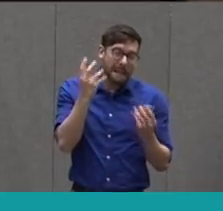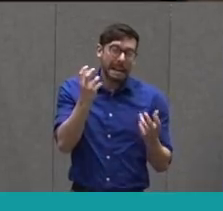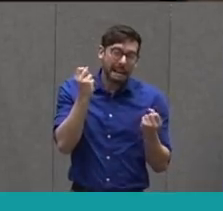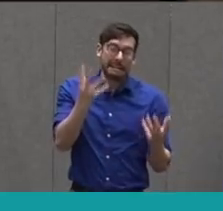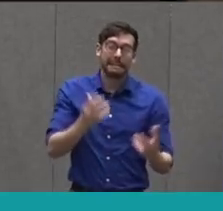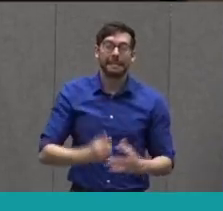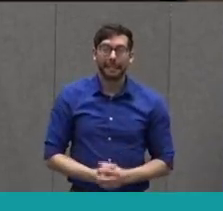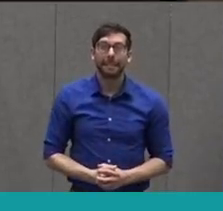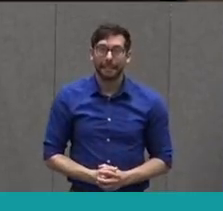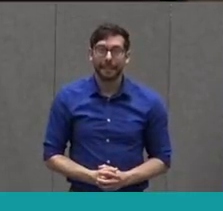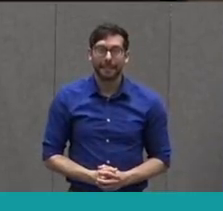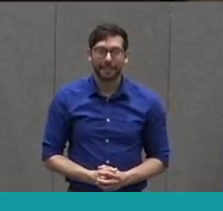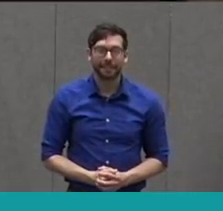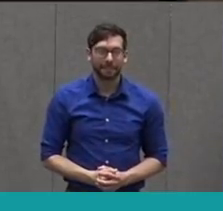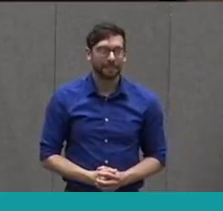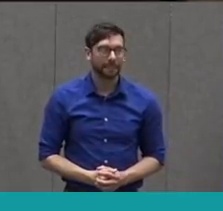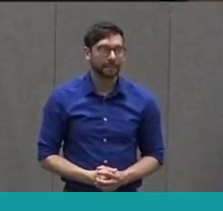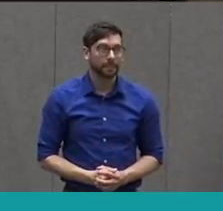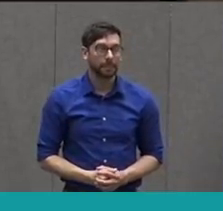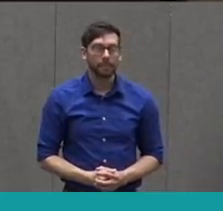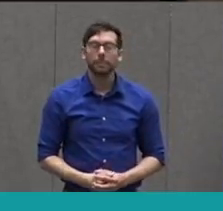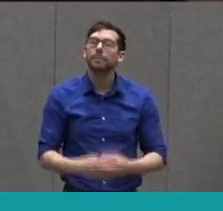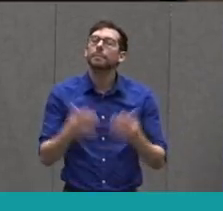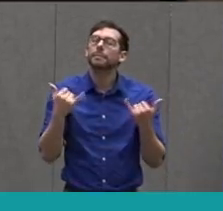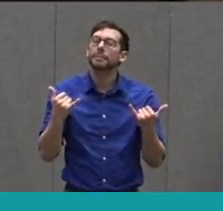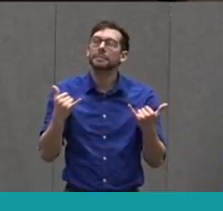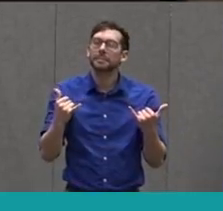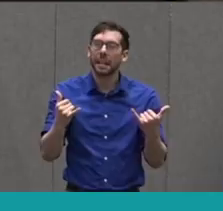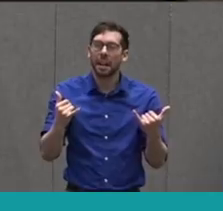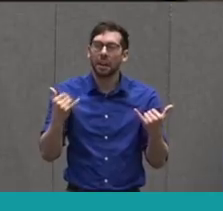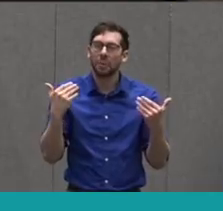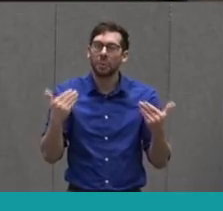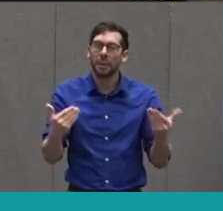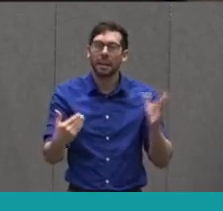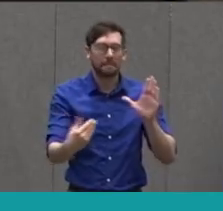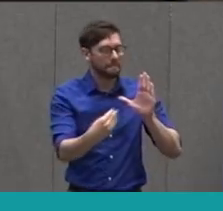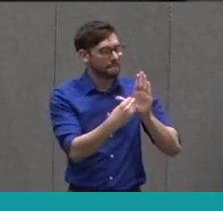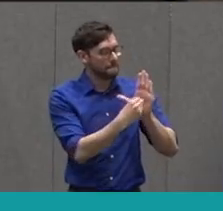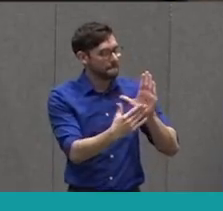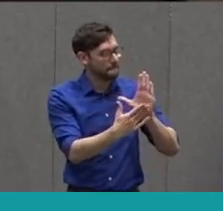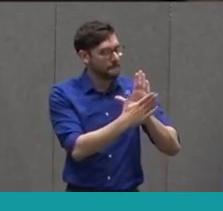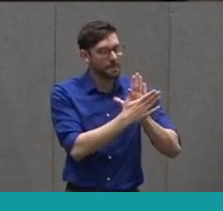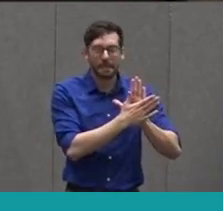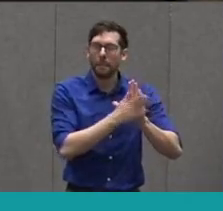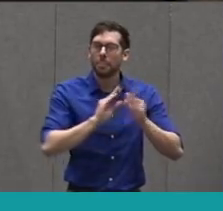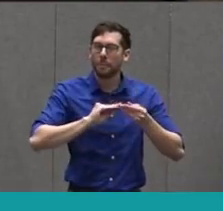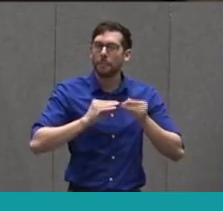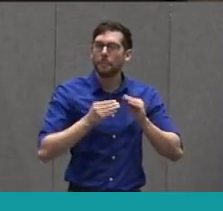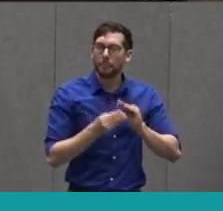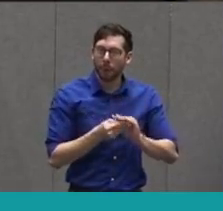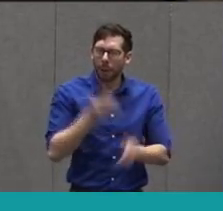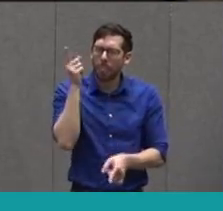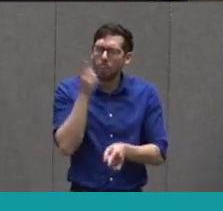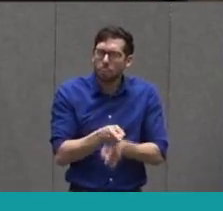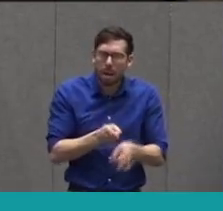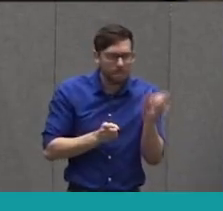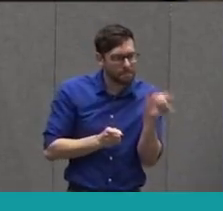But let's go ahead and put our number of the day into its correct places. So let's